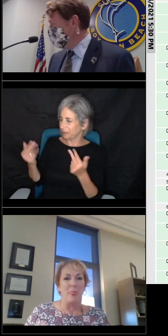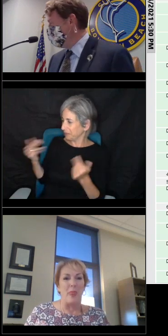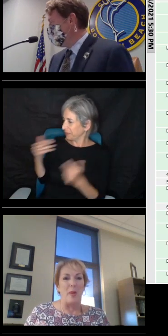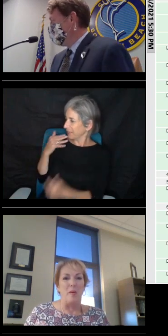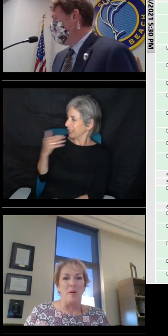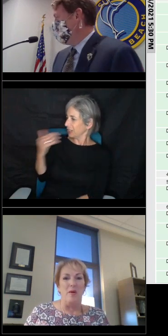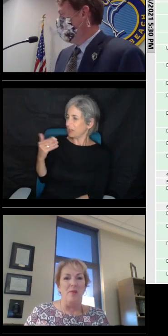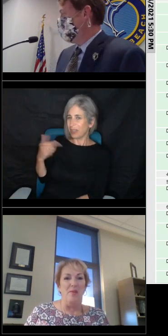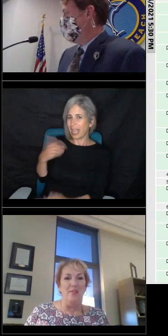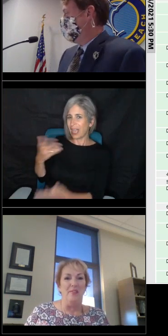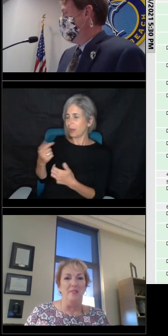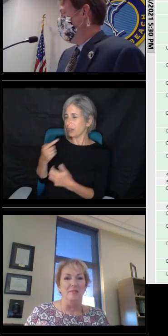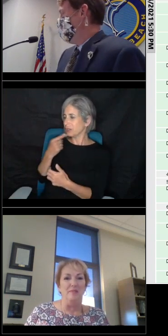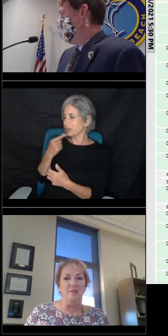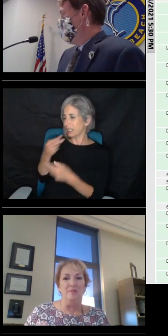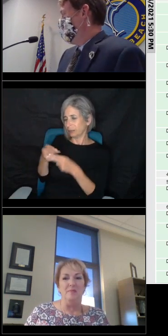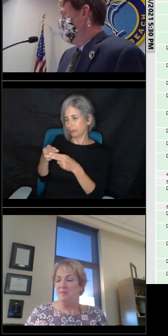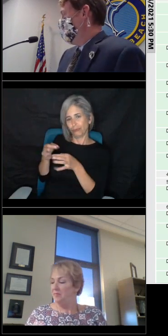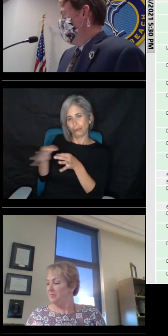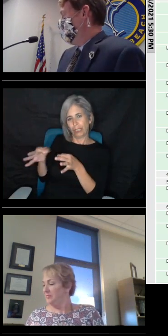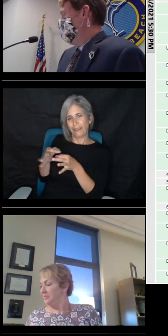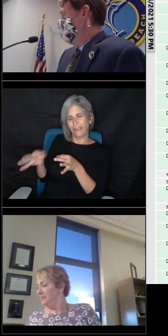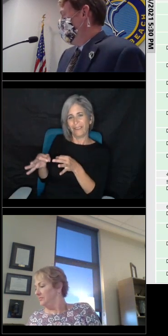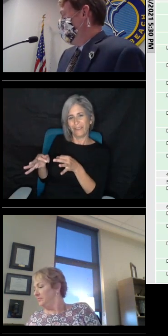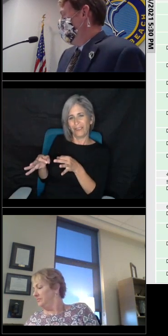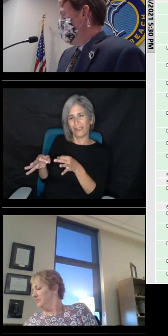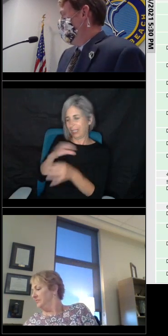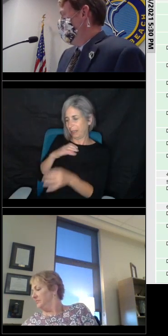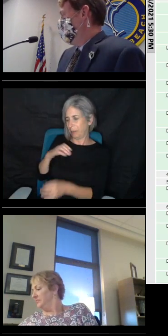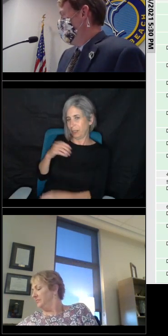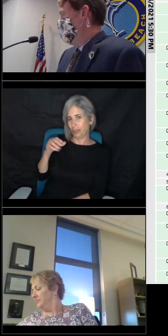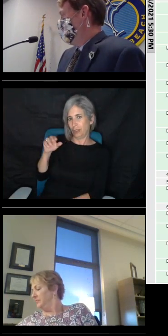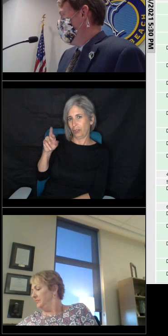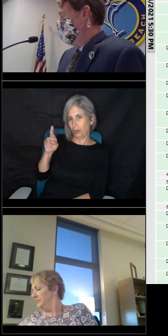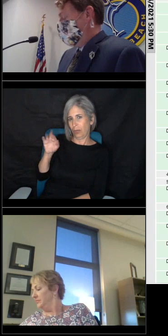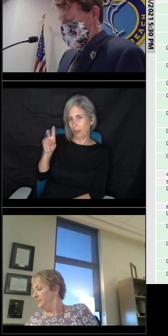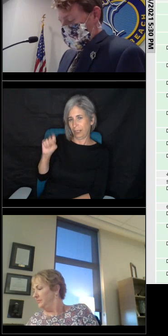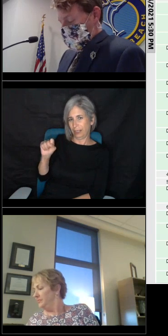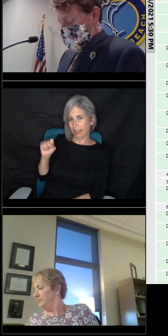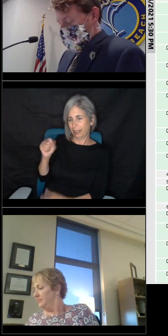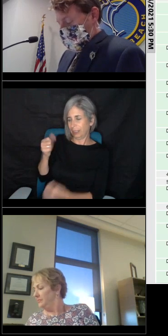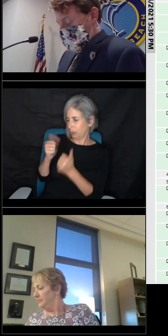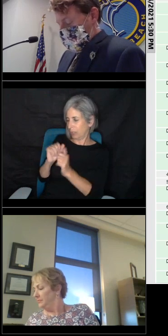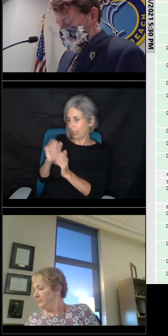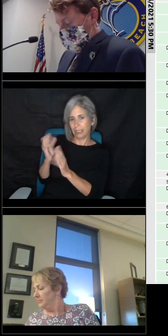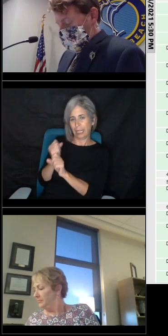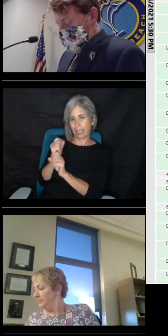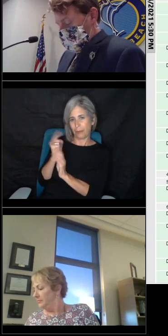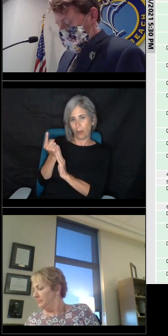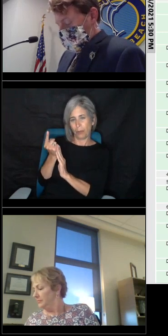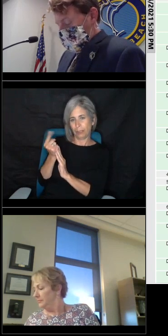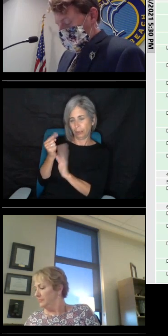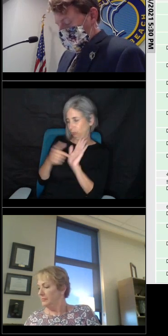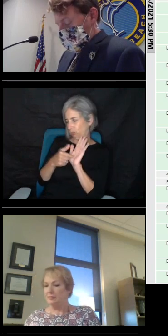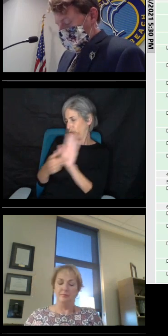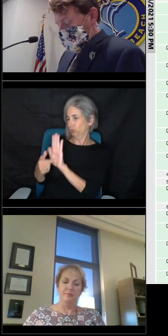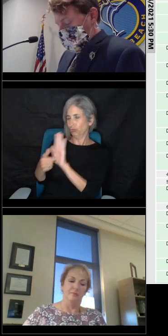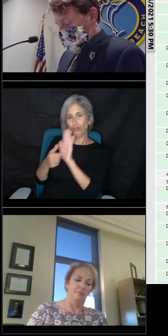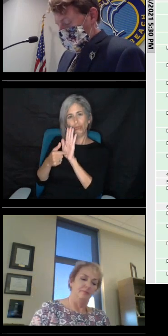I do want to say just a few words. I always try to take a moment to shine light